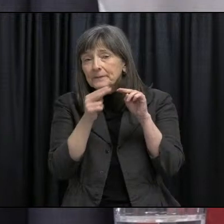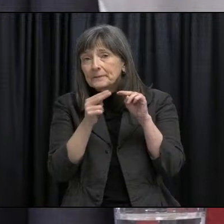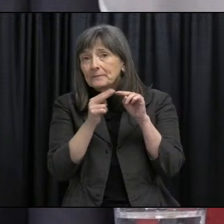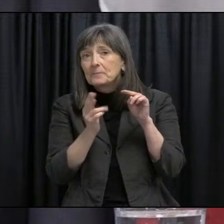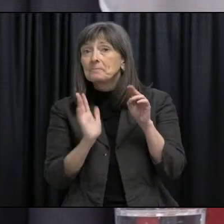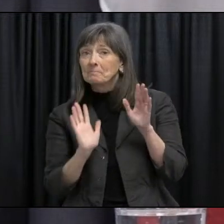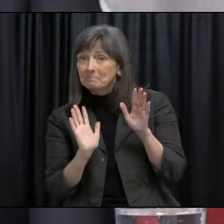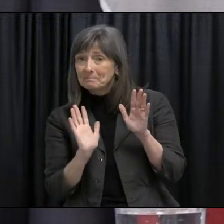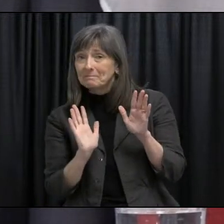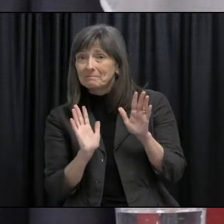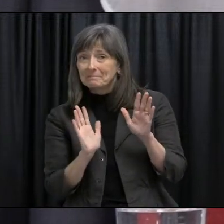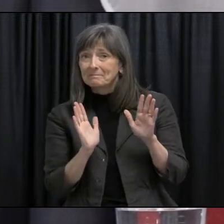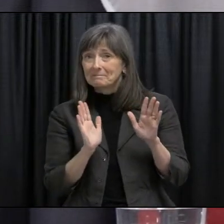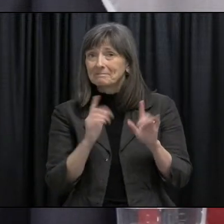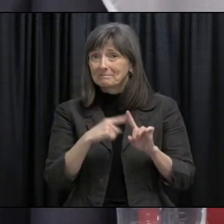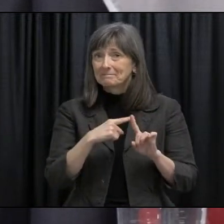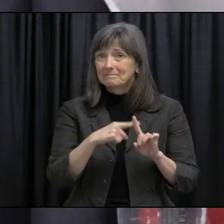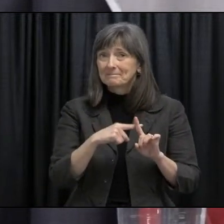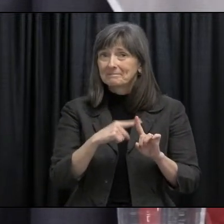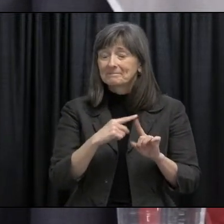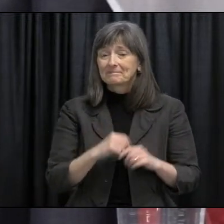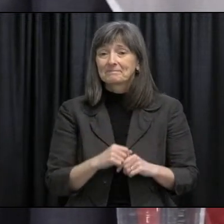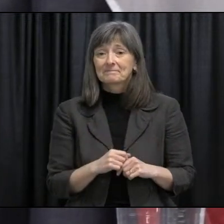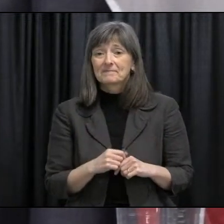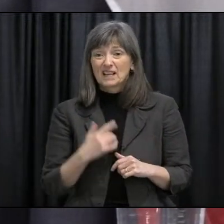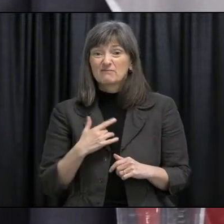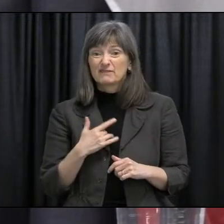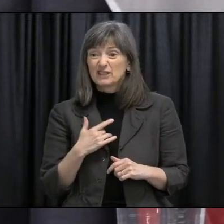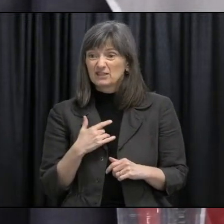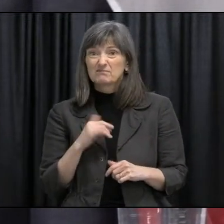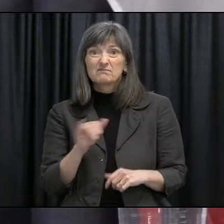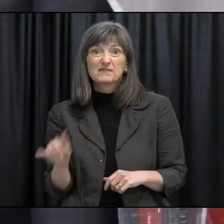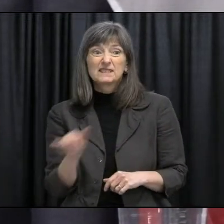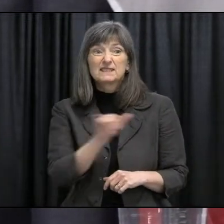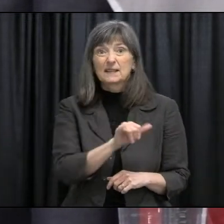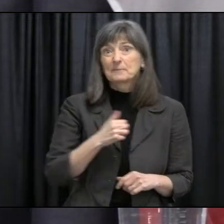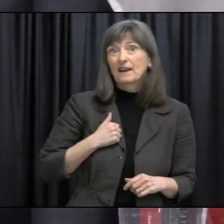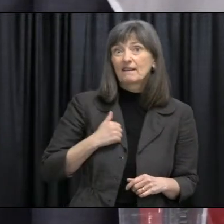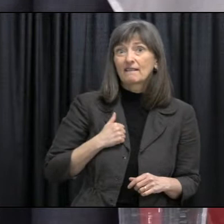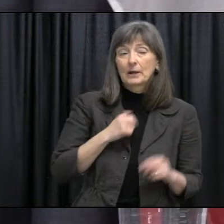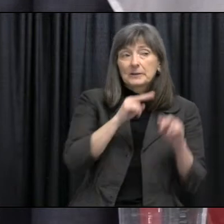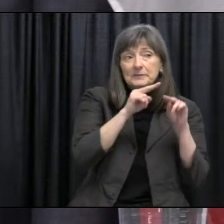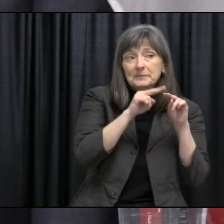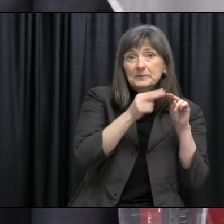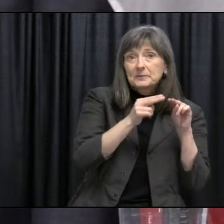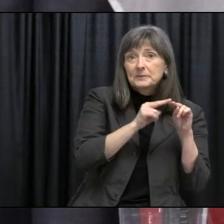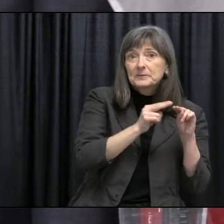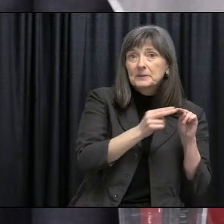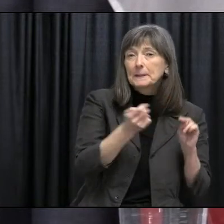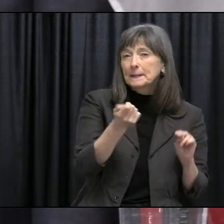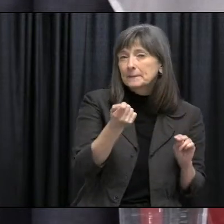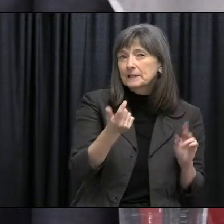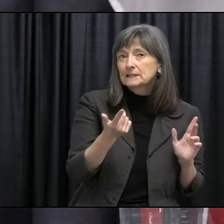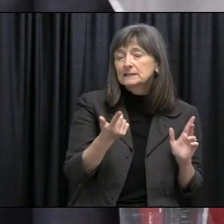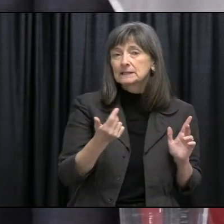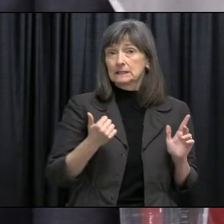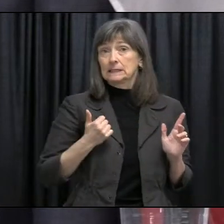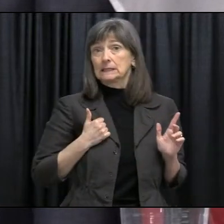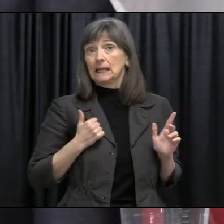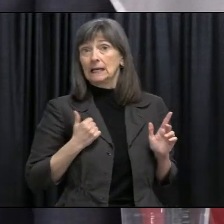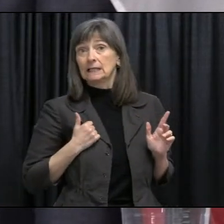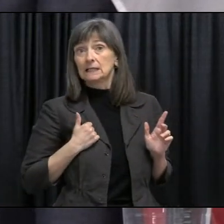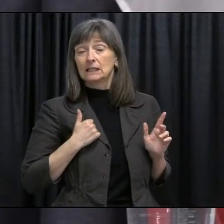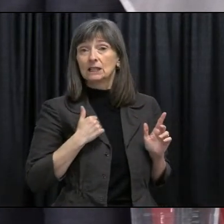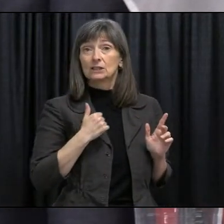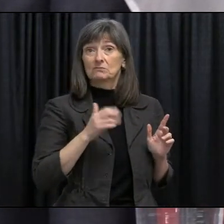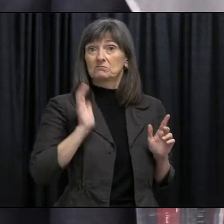This, we feel, reflects the situation across Canada more broadly. The Canadian case rate has gone